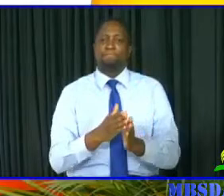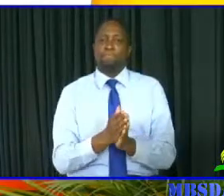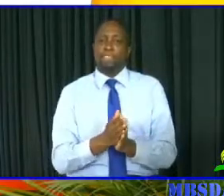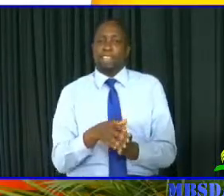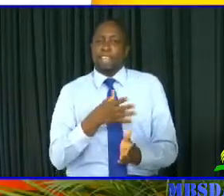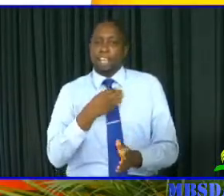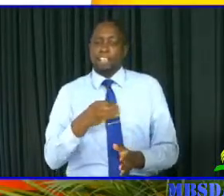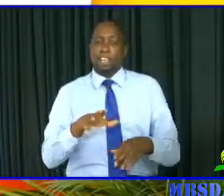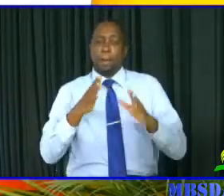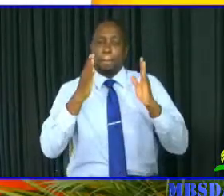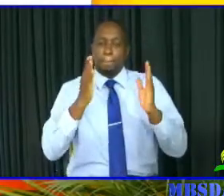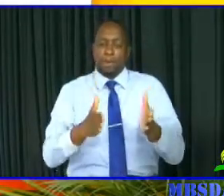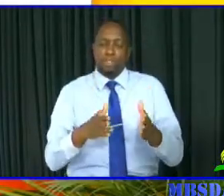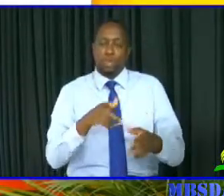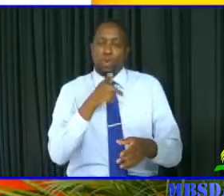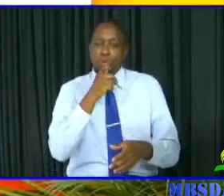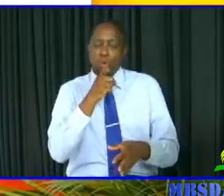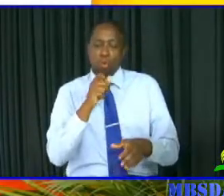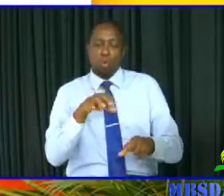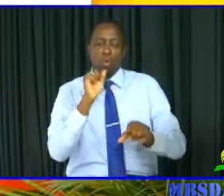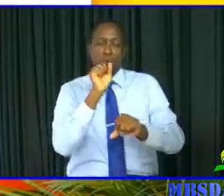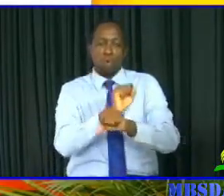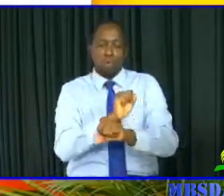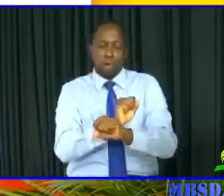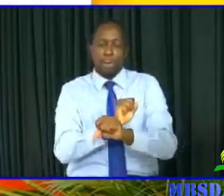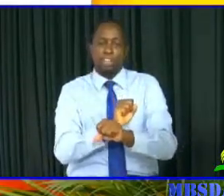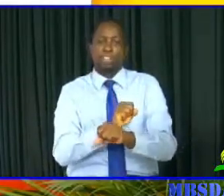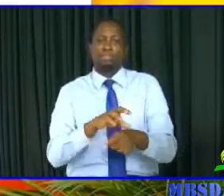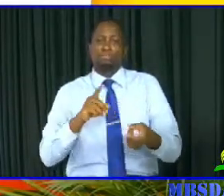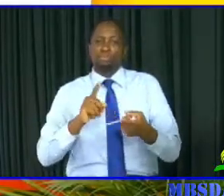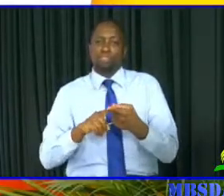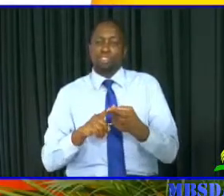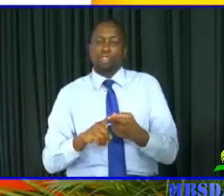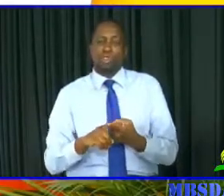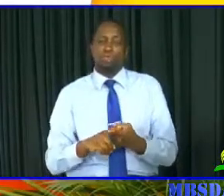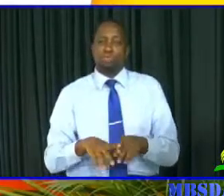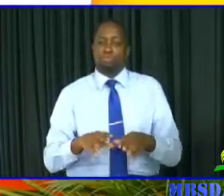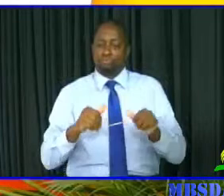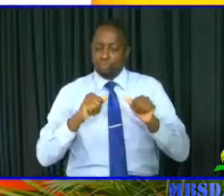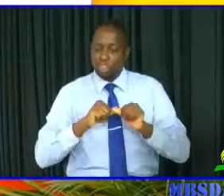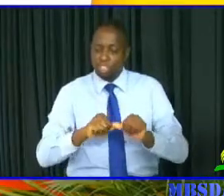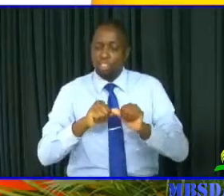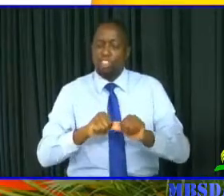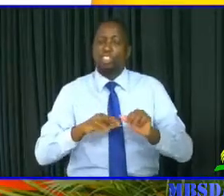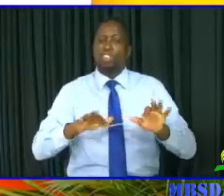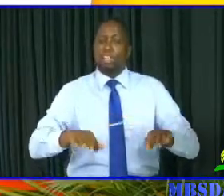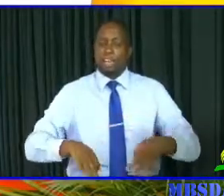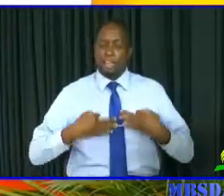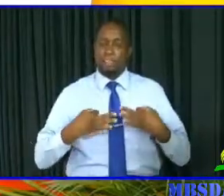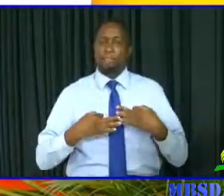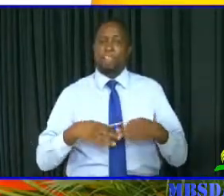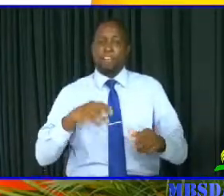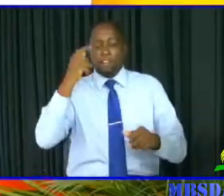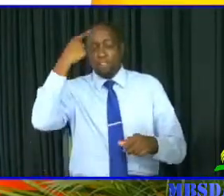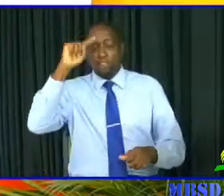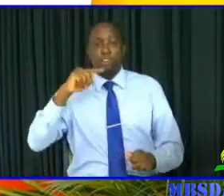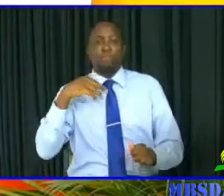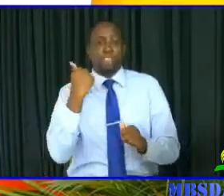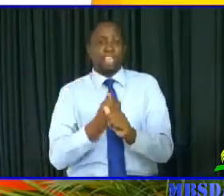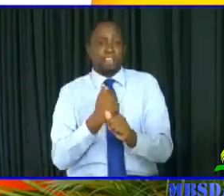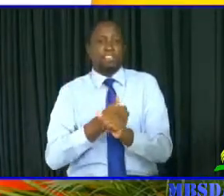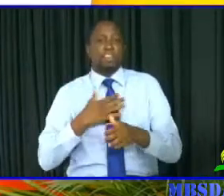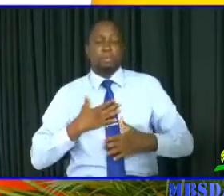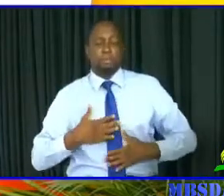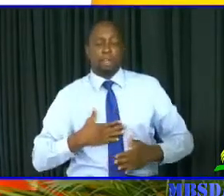person from whom they buy lunch to survive, for all of these people to survive, things have